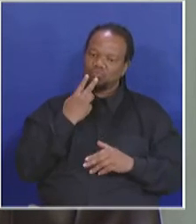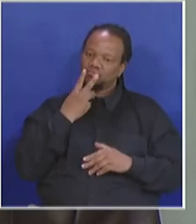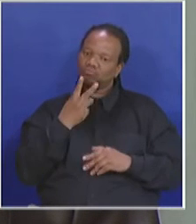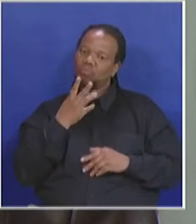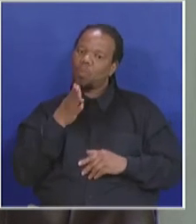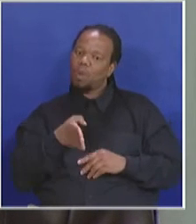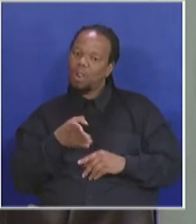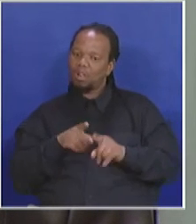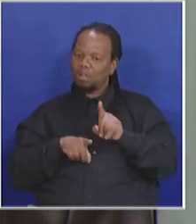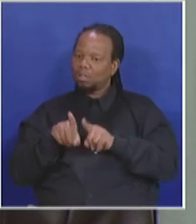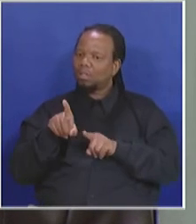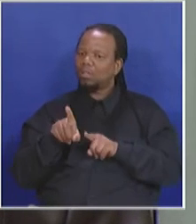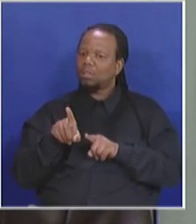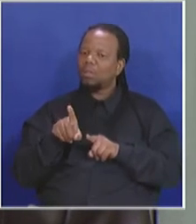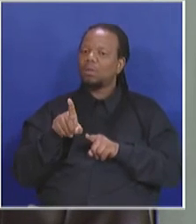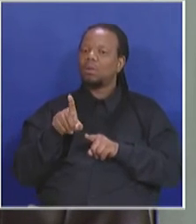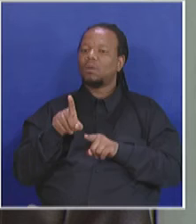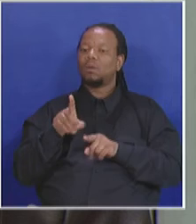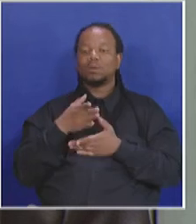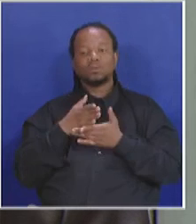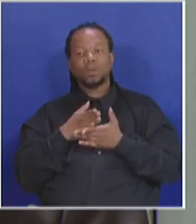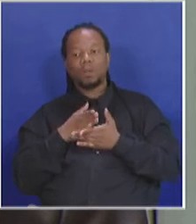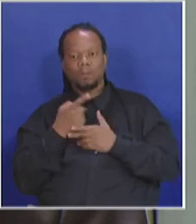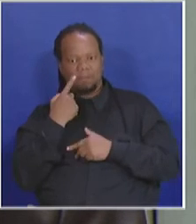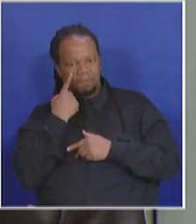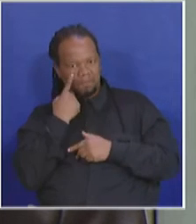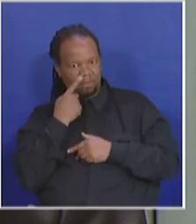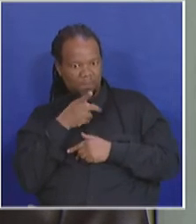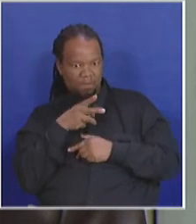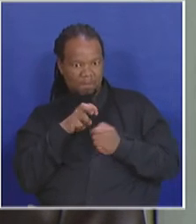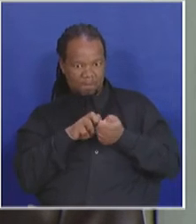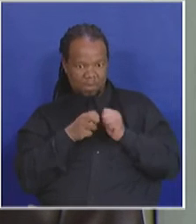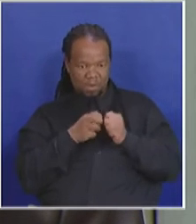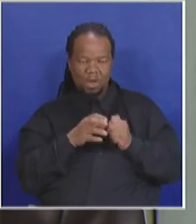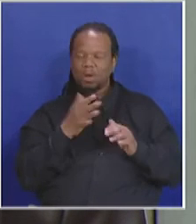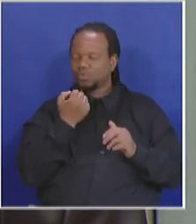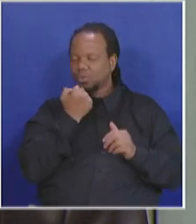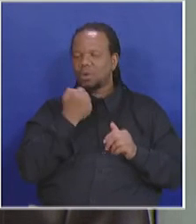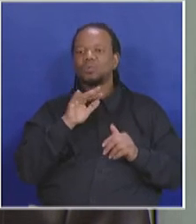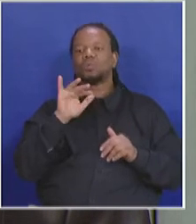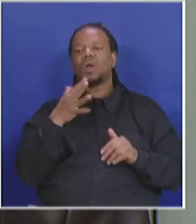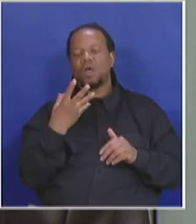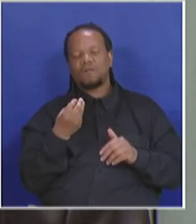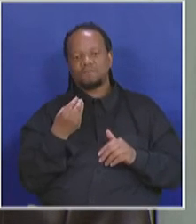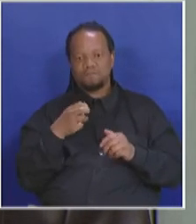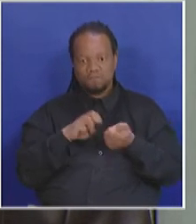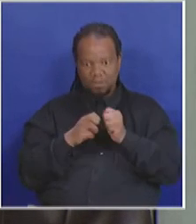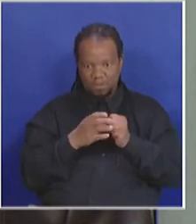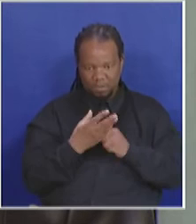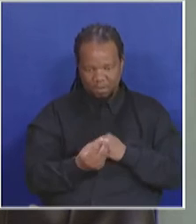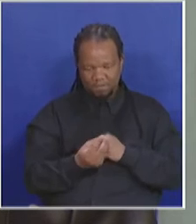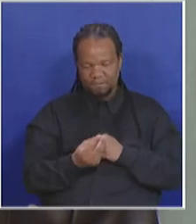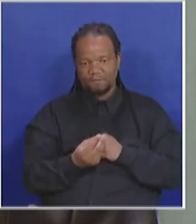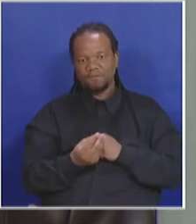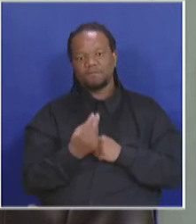some areas where we have witnessed some challenges in local government. In fact, as oversight structures, we must